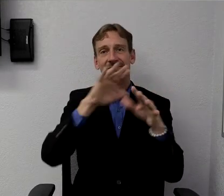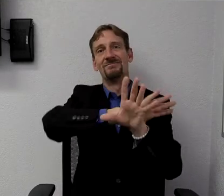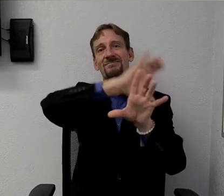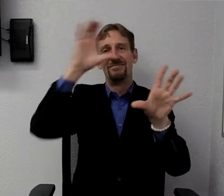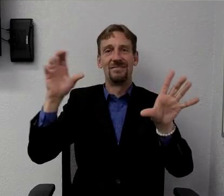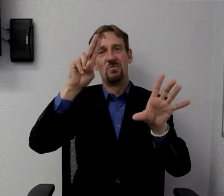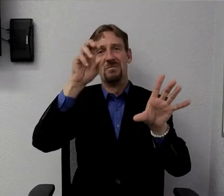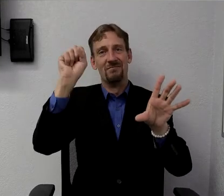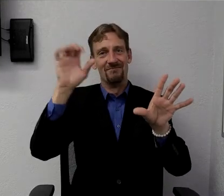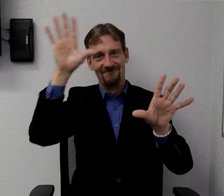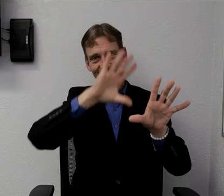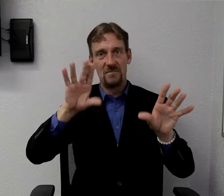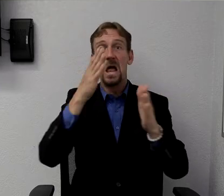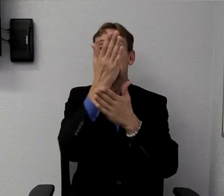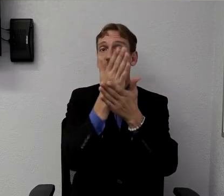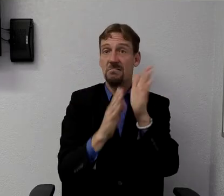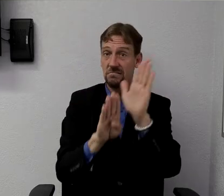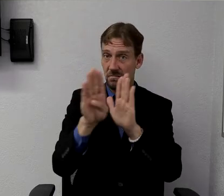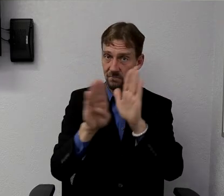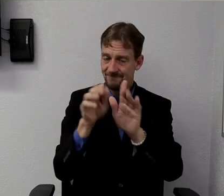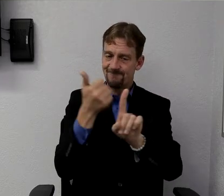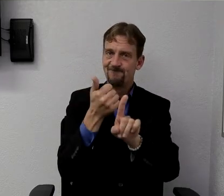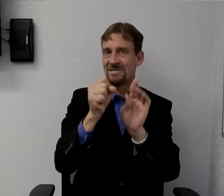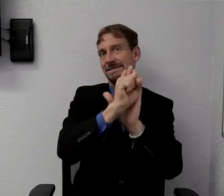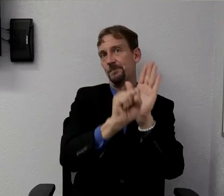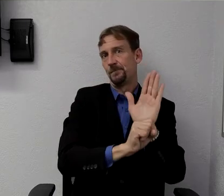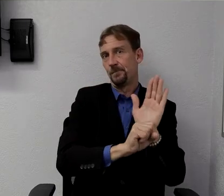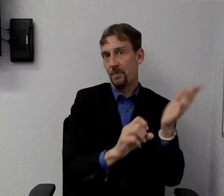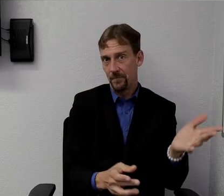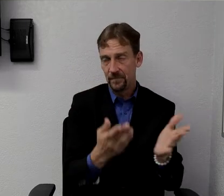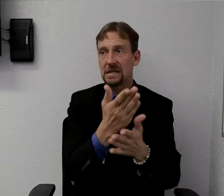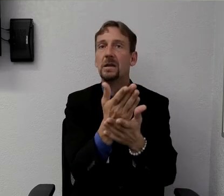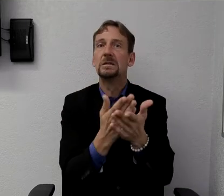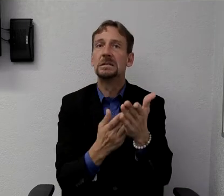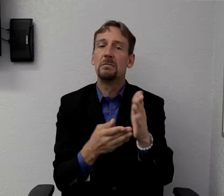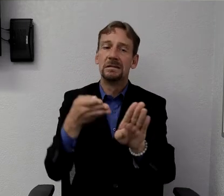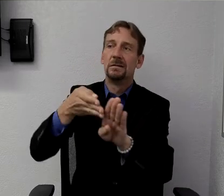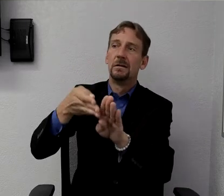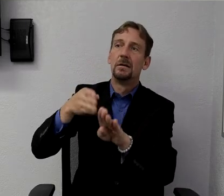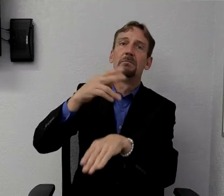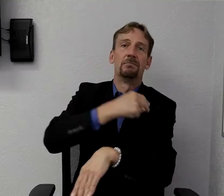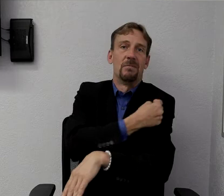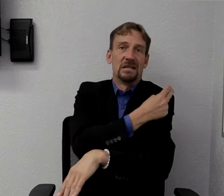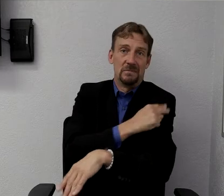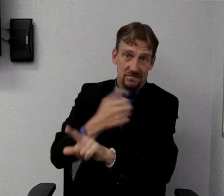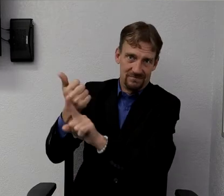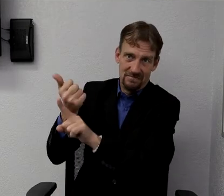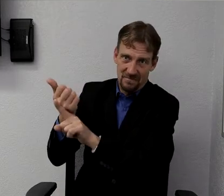state themselves, but some developed specifically by the hospitals themselves.